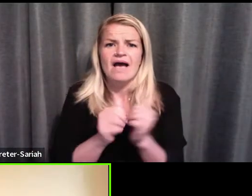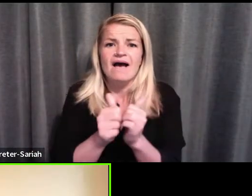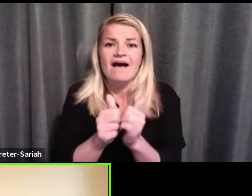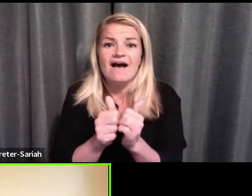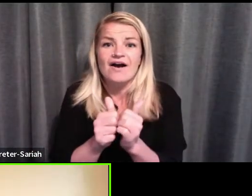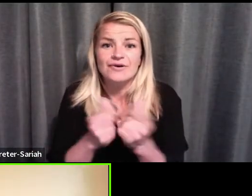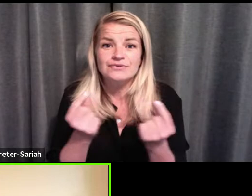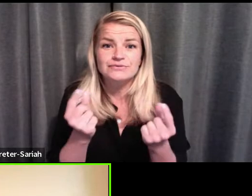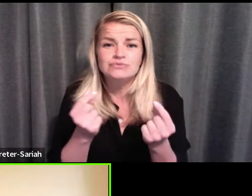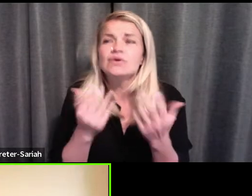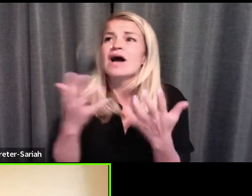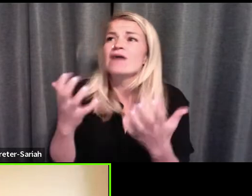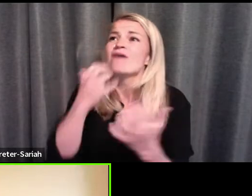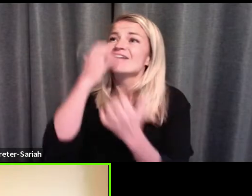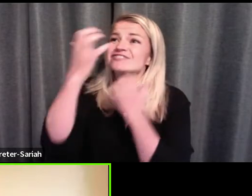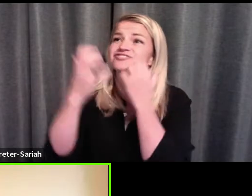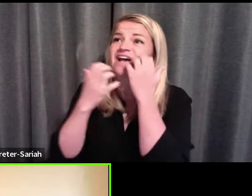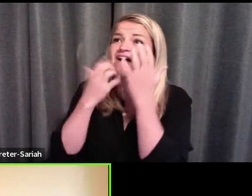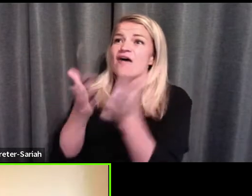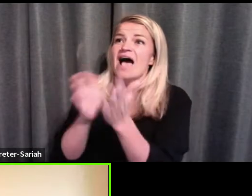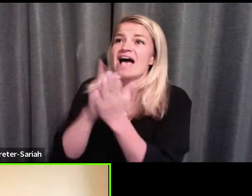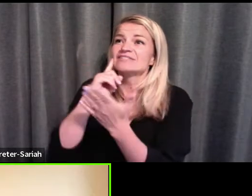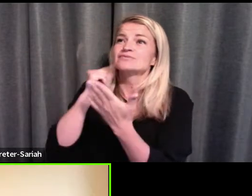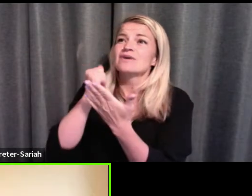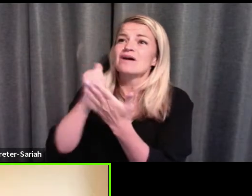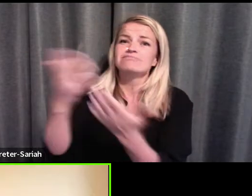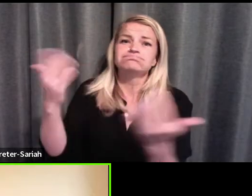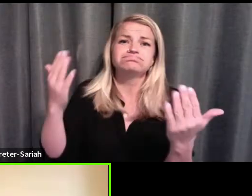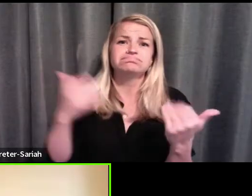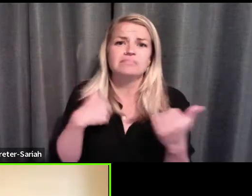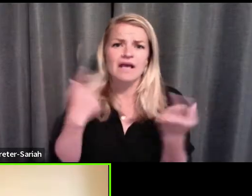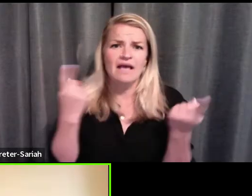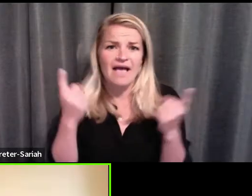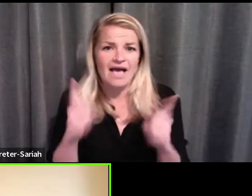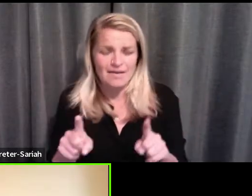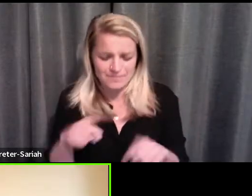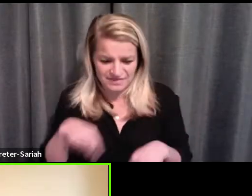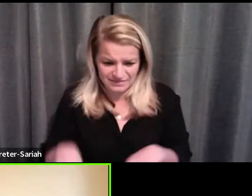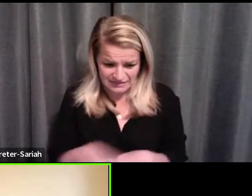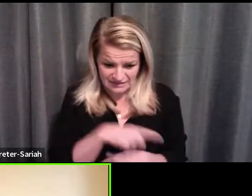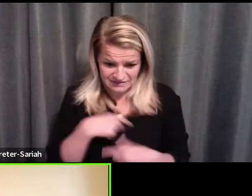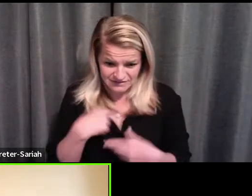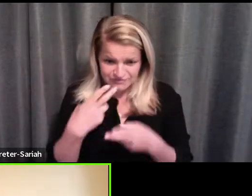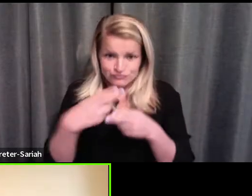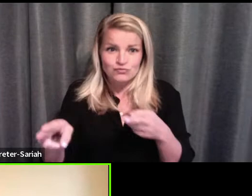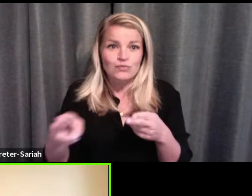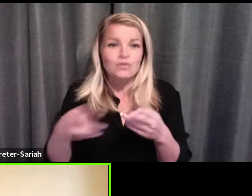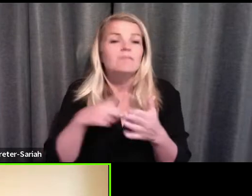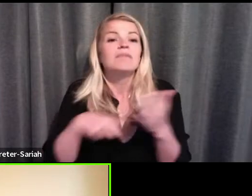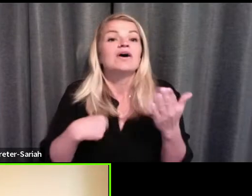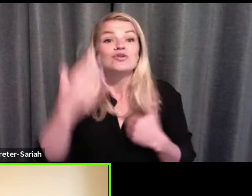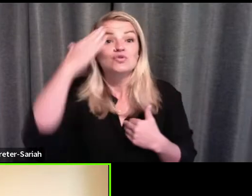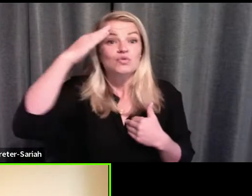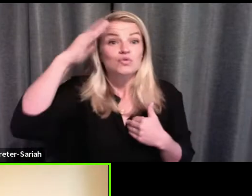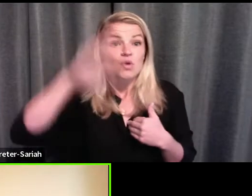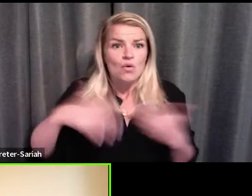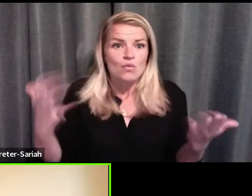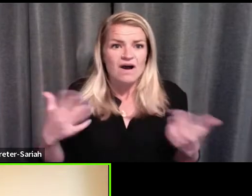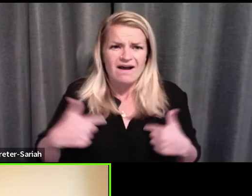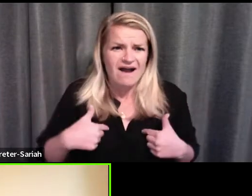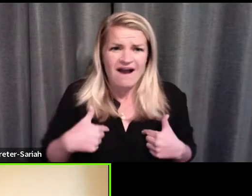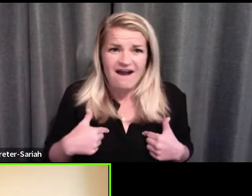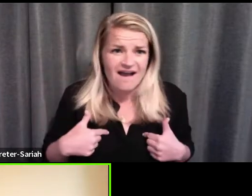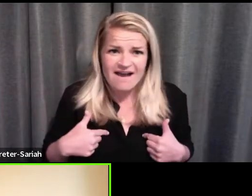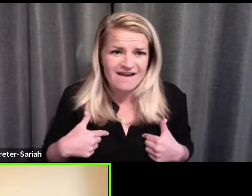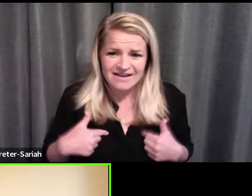could shout. Sharp knife, short life, what I know is I didn't sign up for